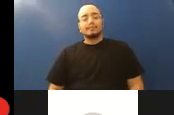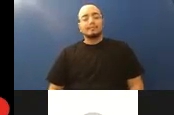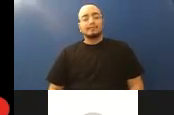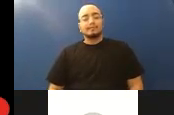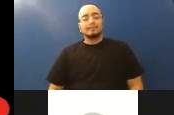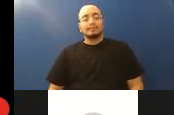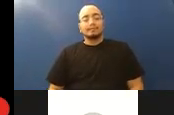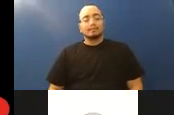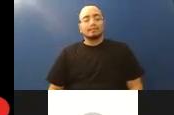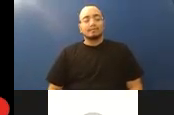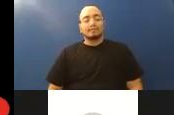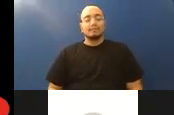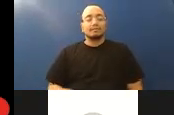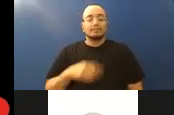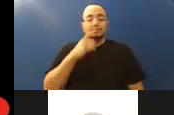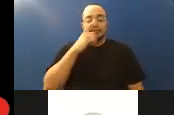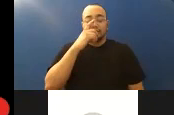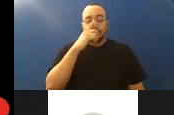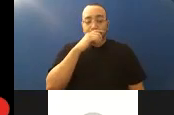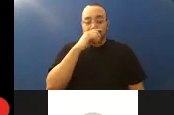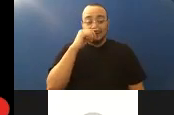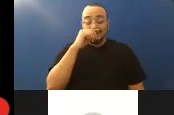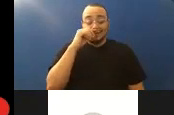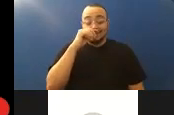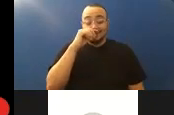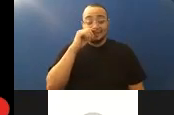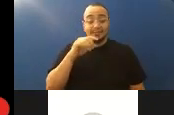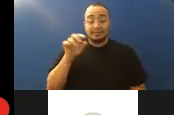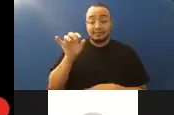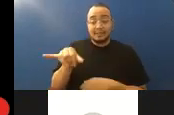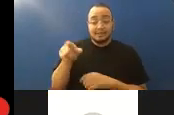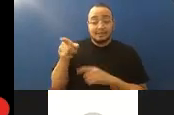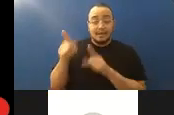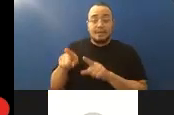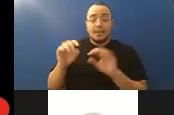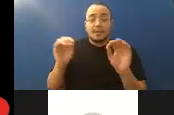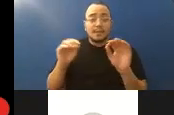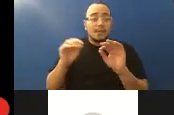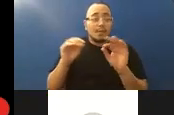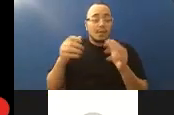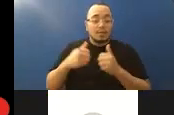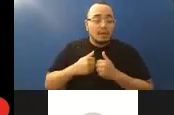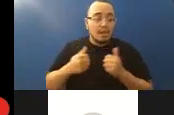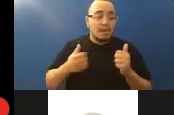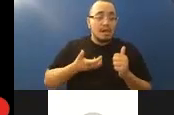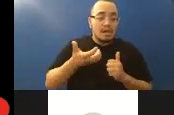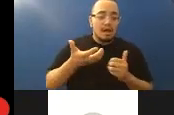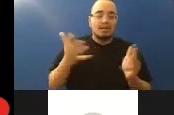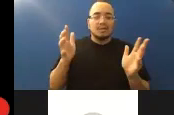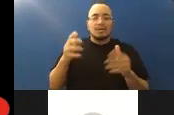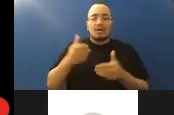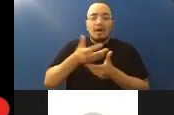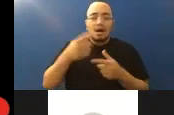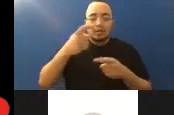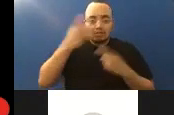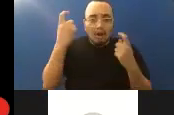just a major role of trauma when it comes to that, especially being a